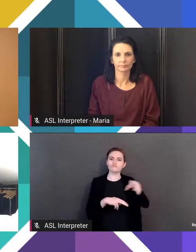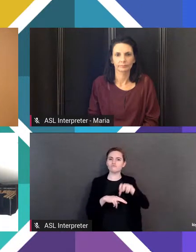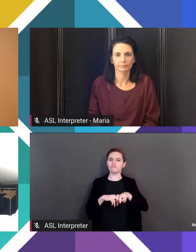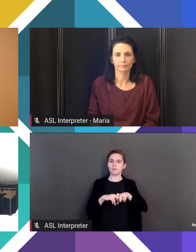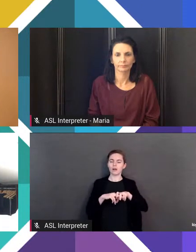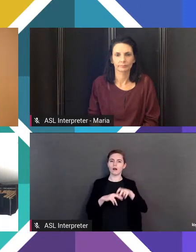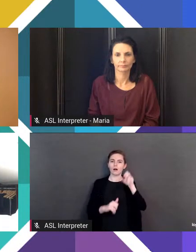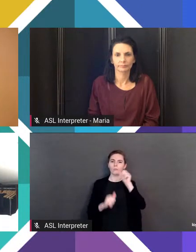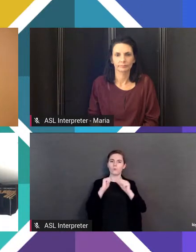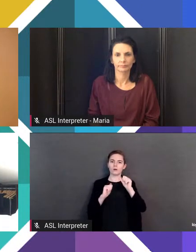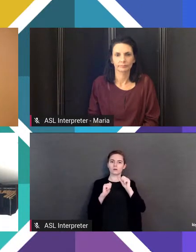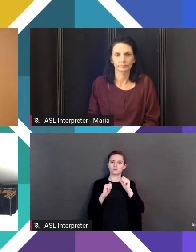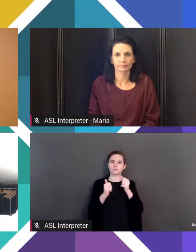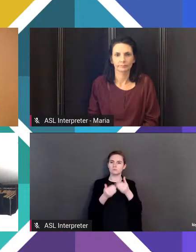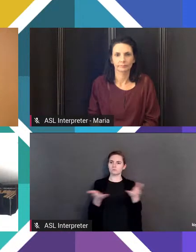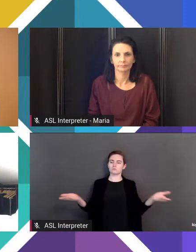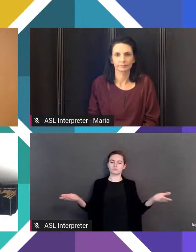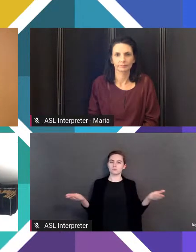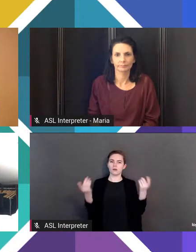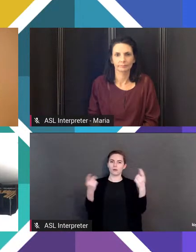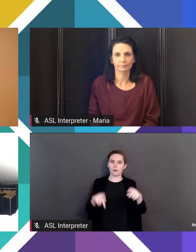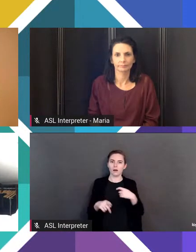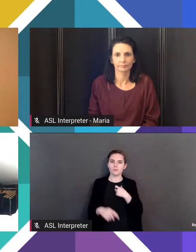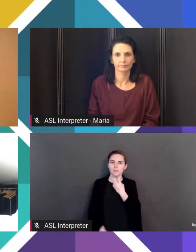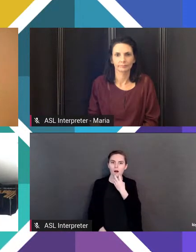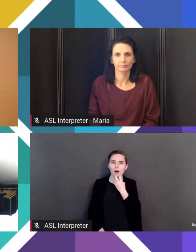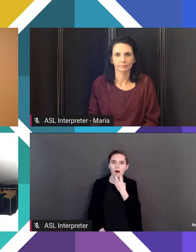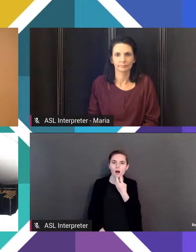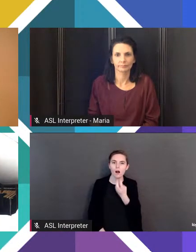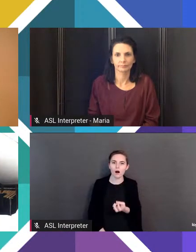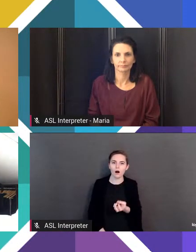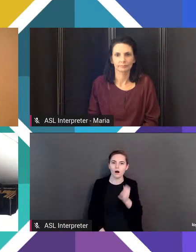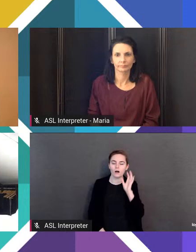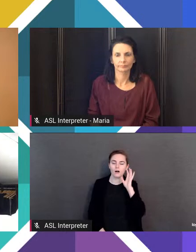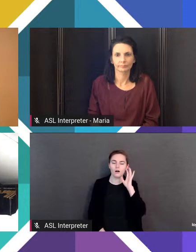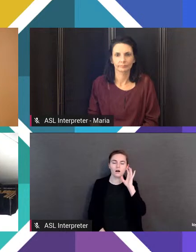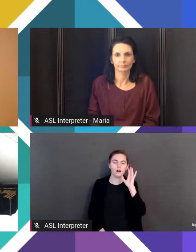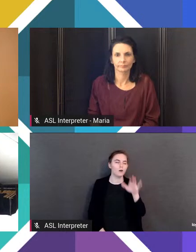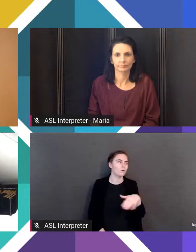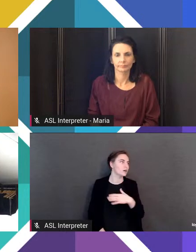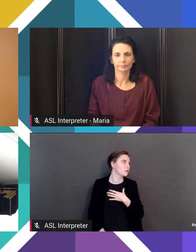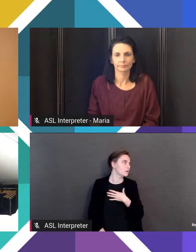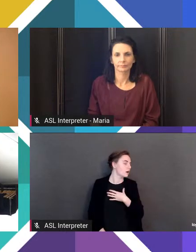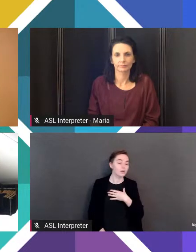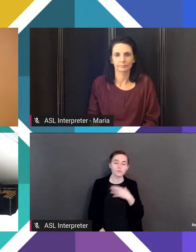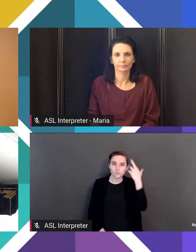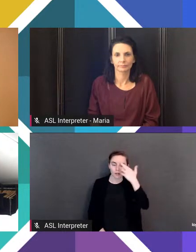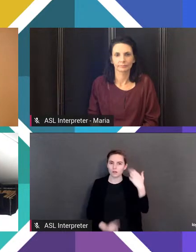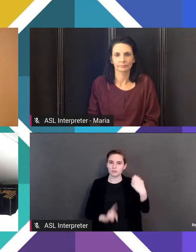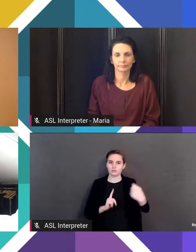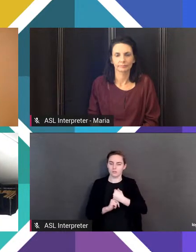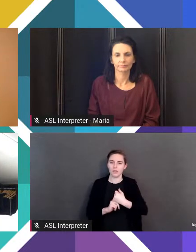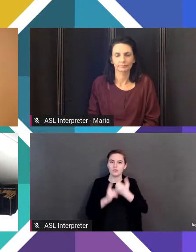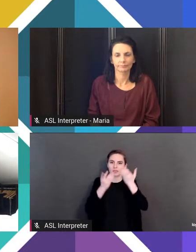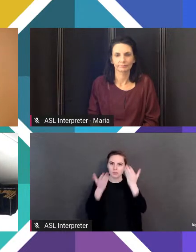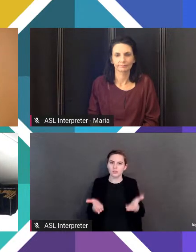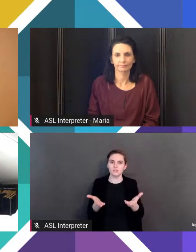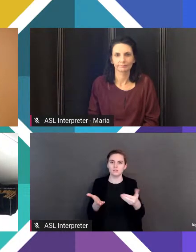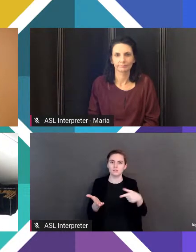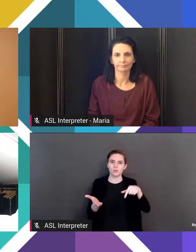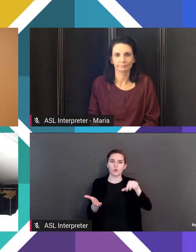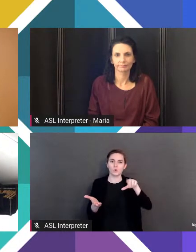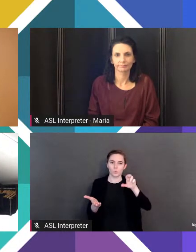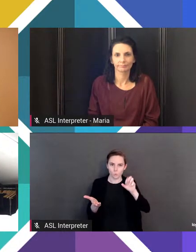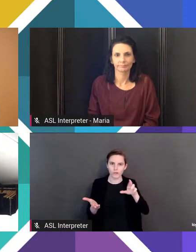mouth was agape the entire time. And I had this realization of like, oh my God, this is queer art. Like, I just knew